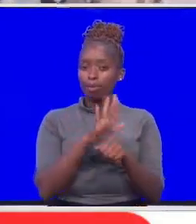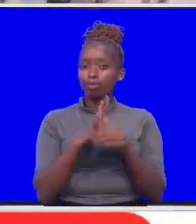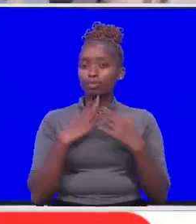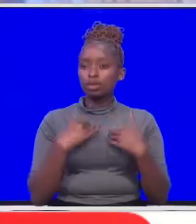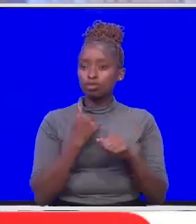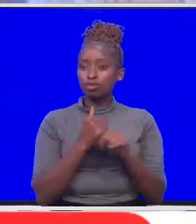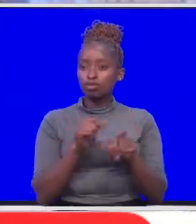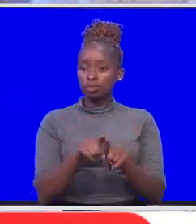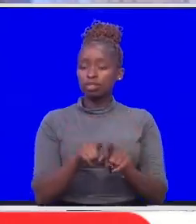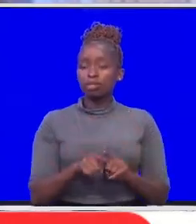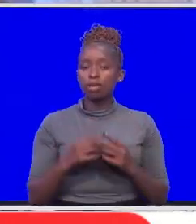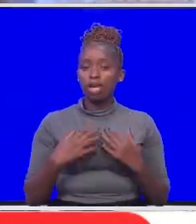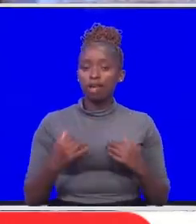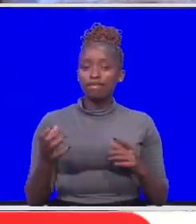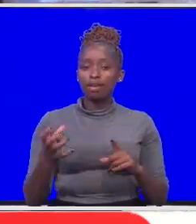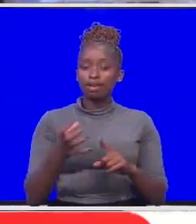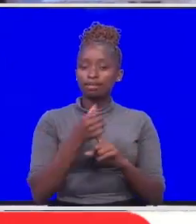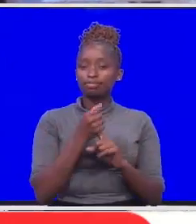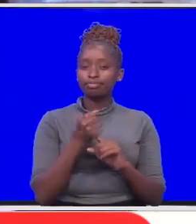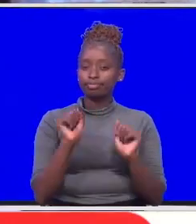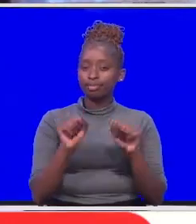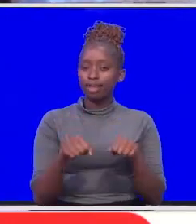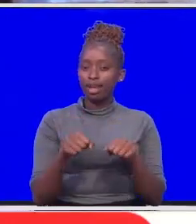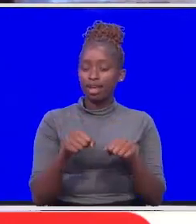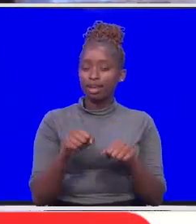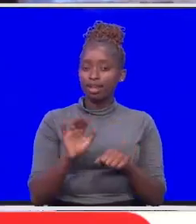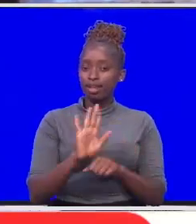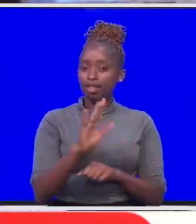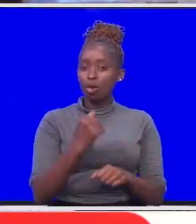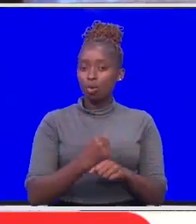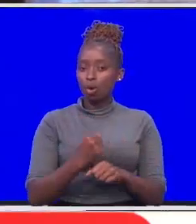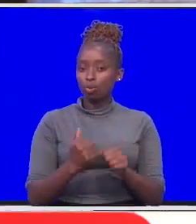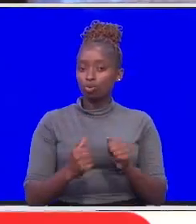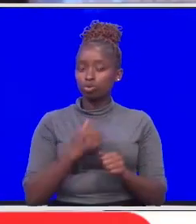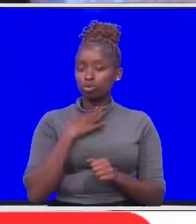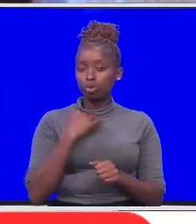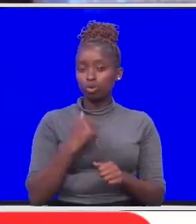attain its objectives, mission, and goals. Paul Kirobi, TV 47.